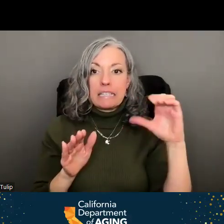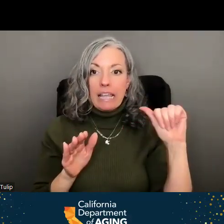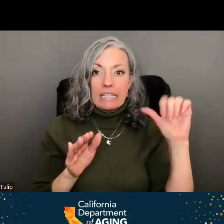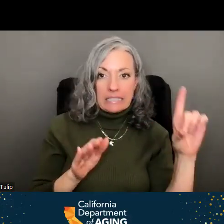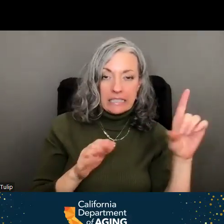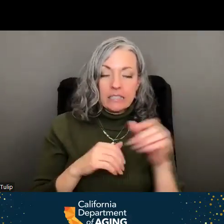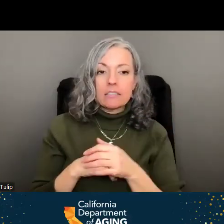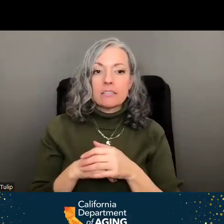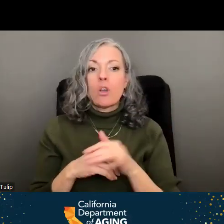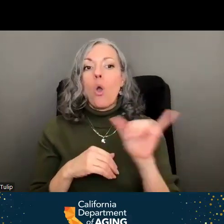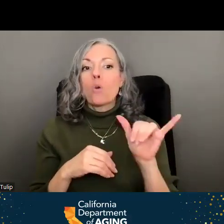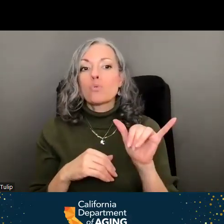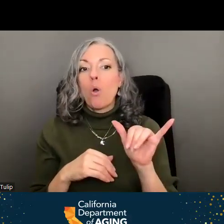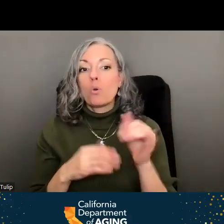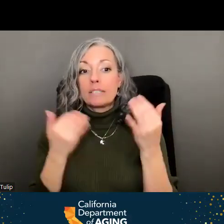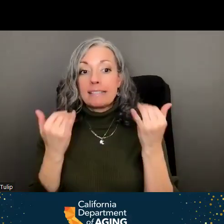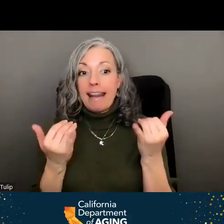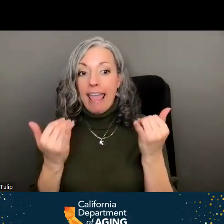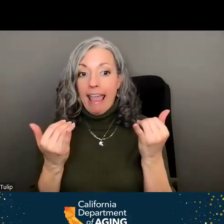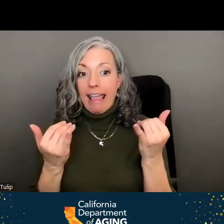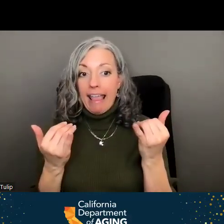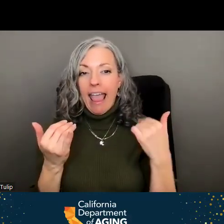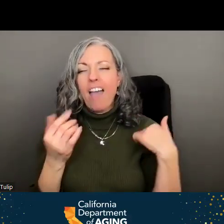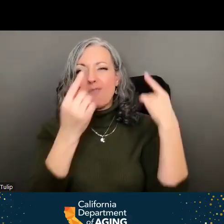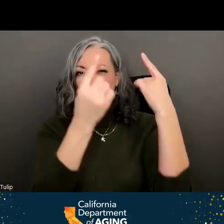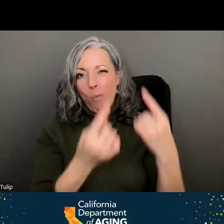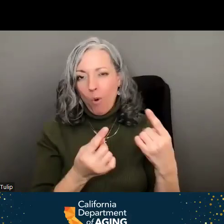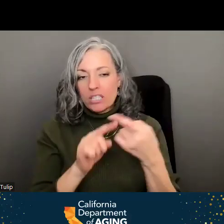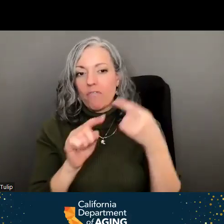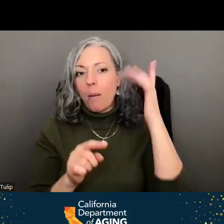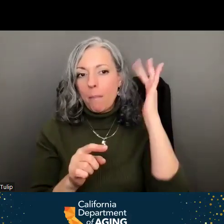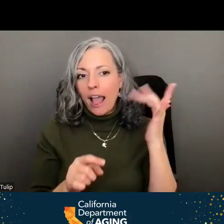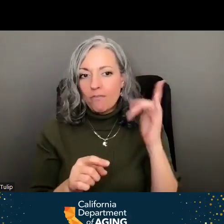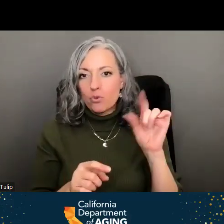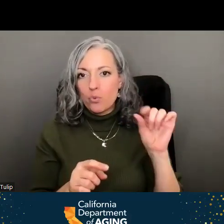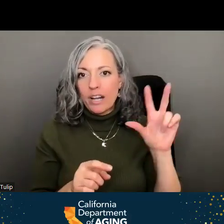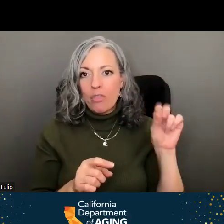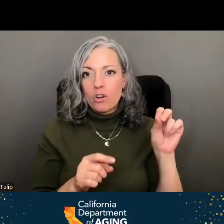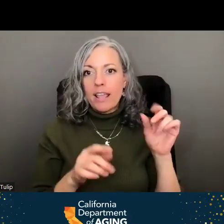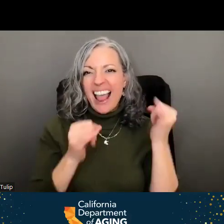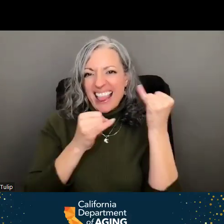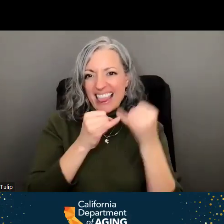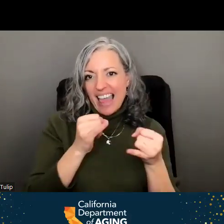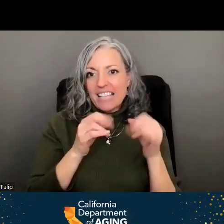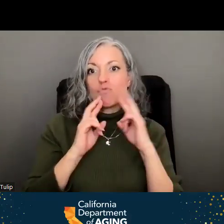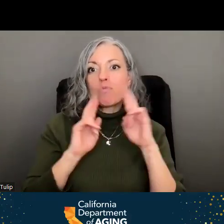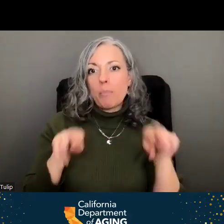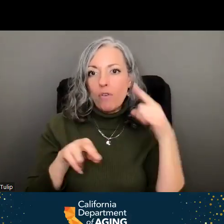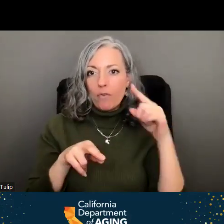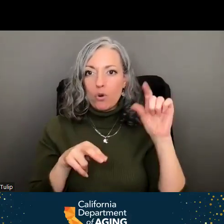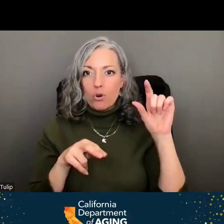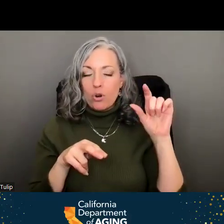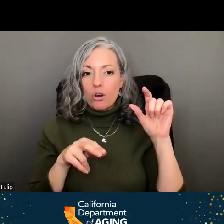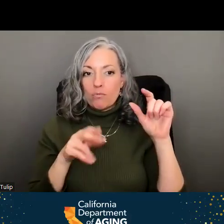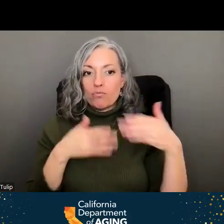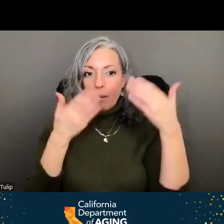You'll also hear an overview of key takeaways from the California 2030 Final Recommendation Report. And we'll close with time